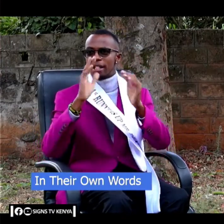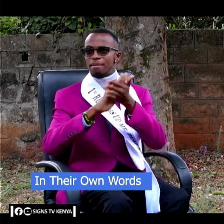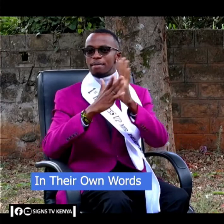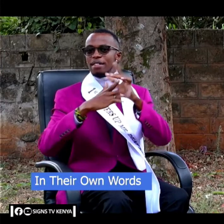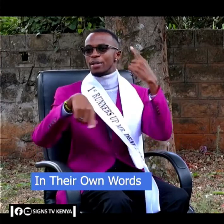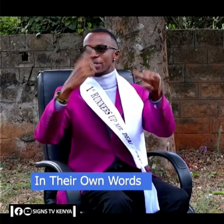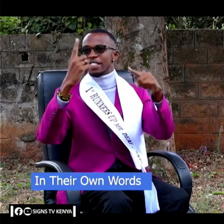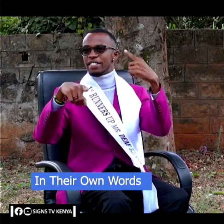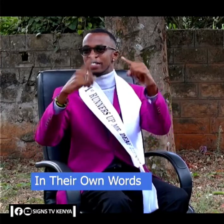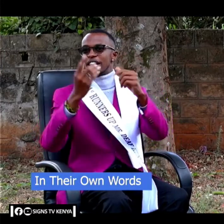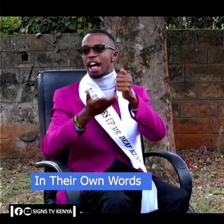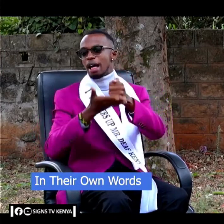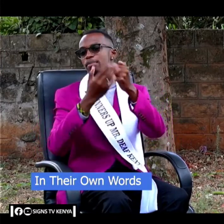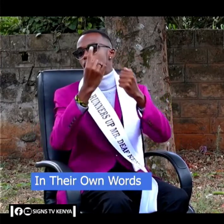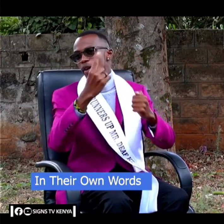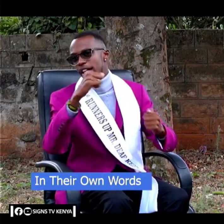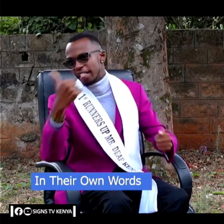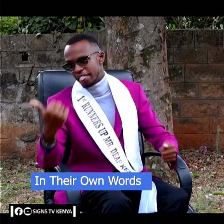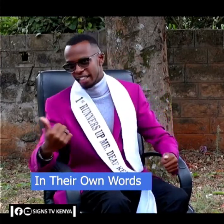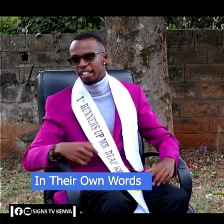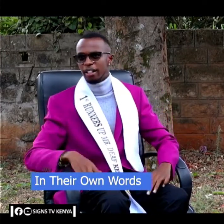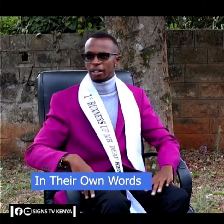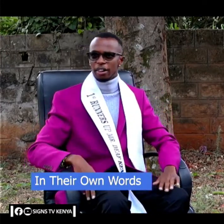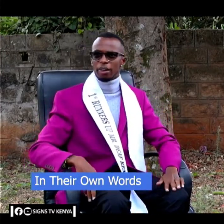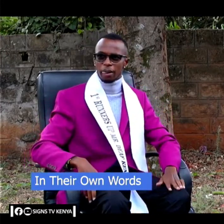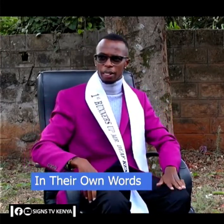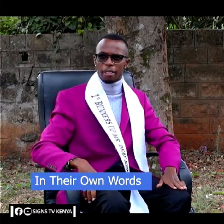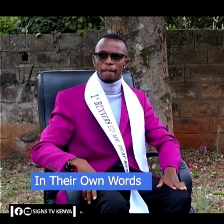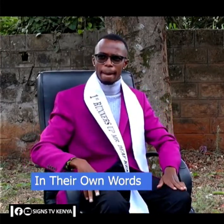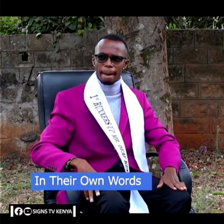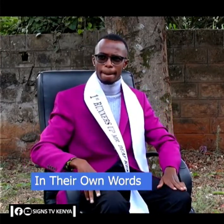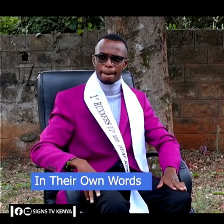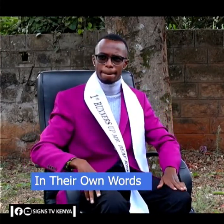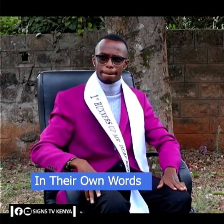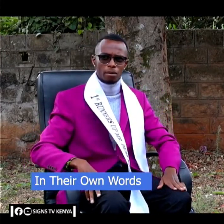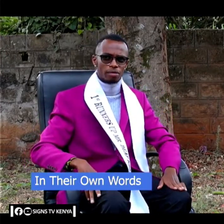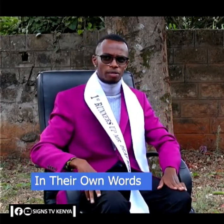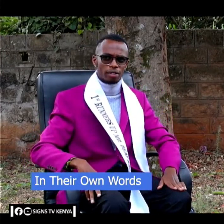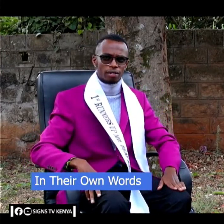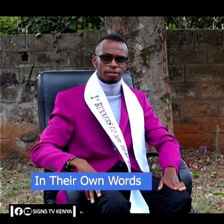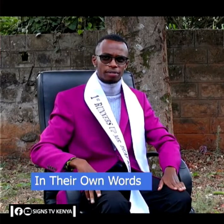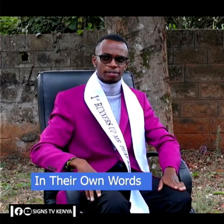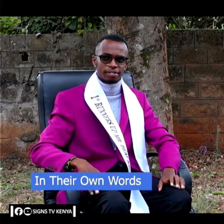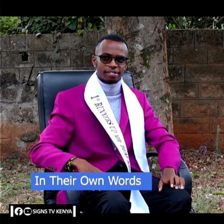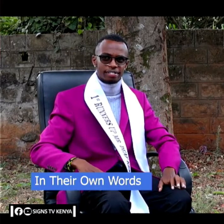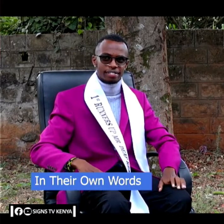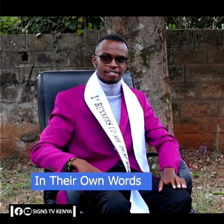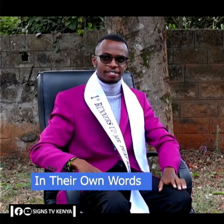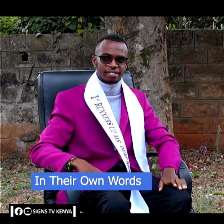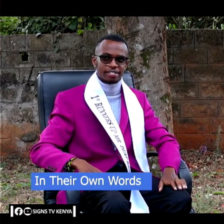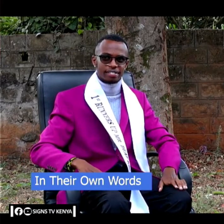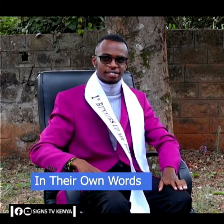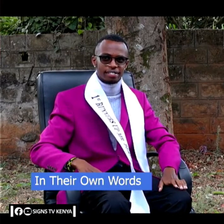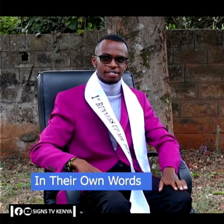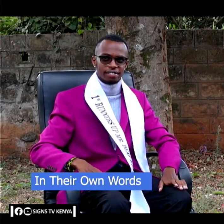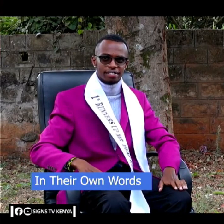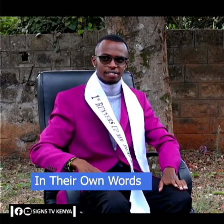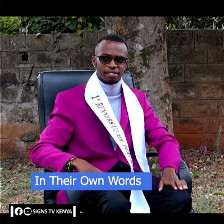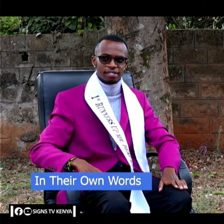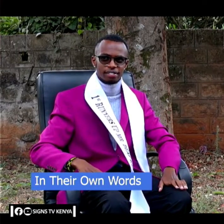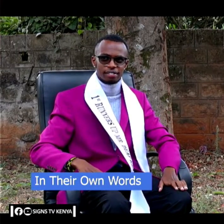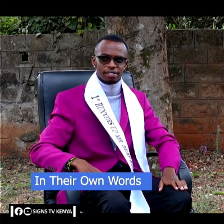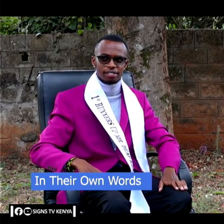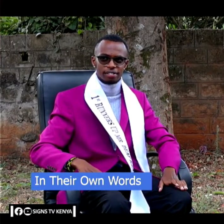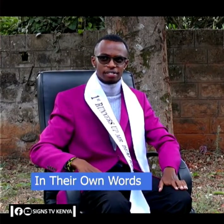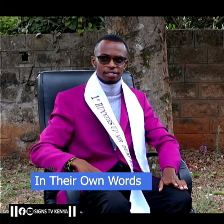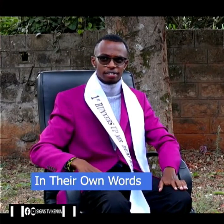government will have sponsored us and to help another children, and also to help other children and mentor them to